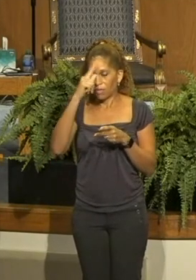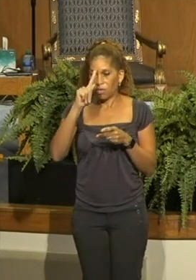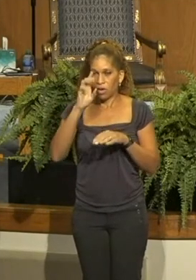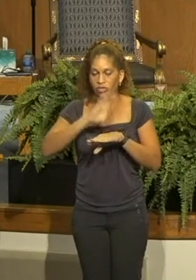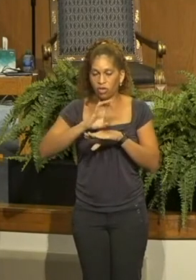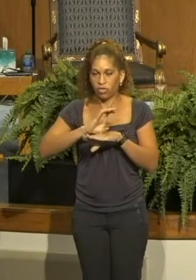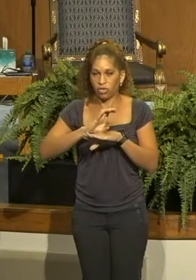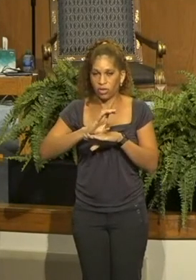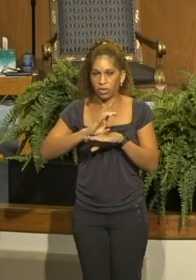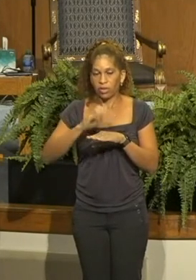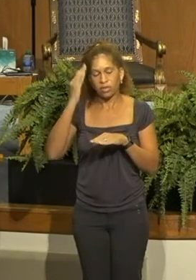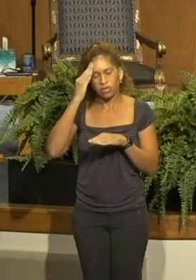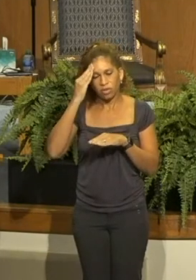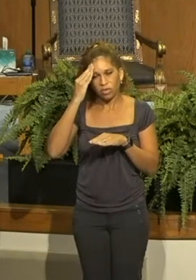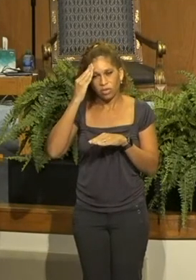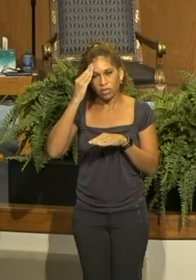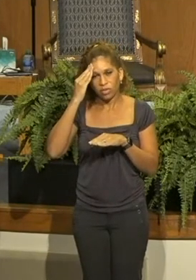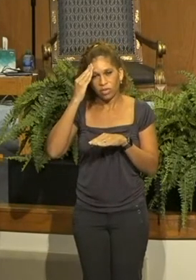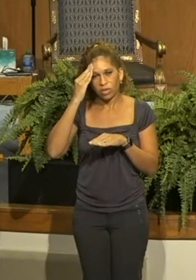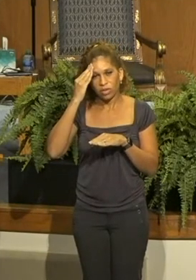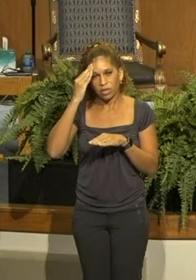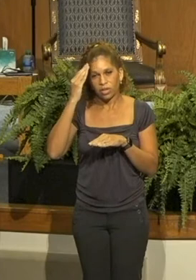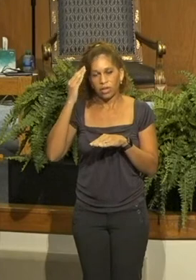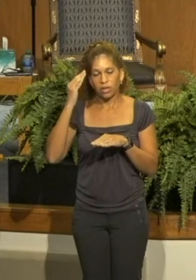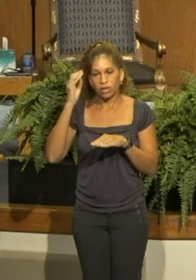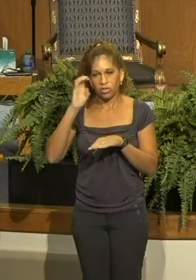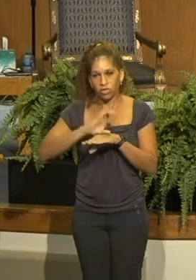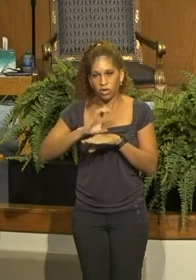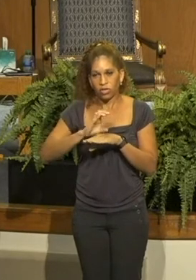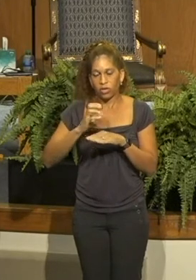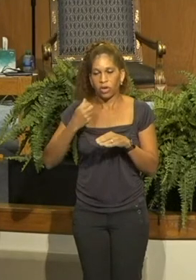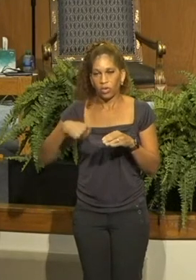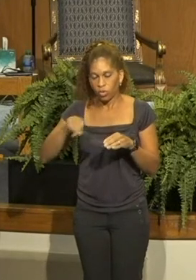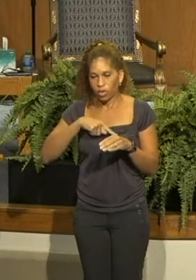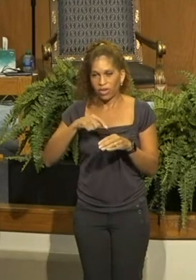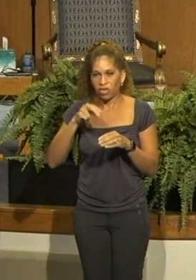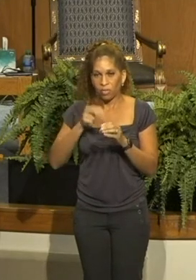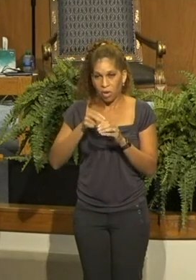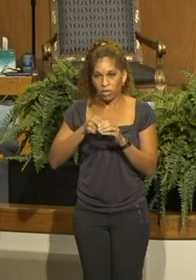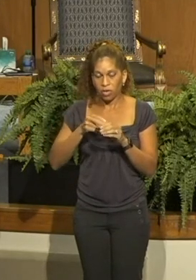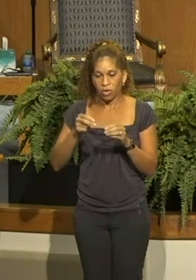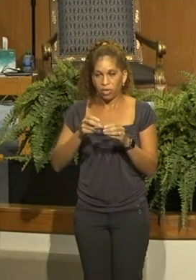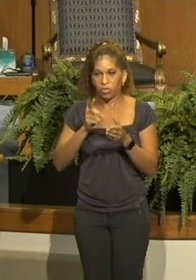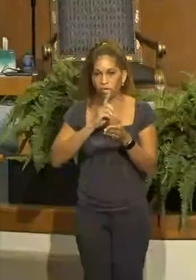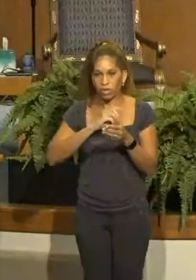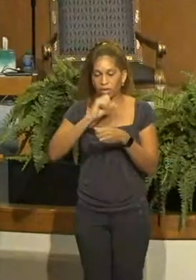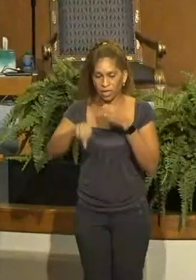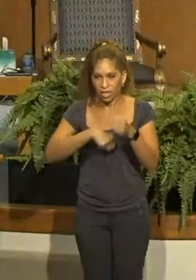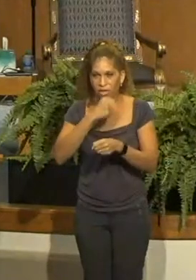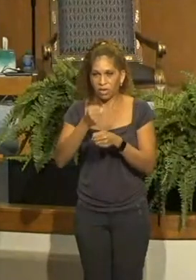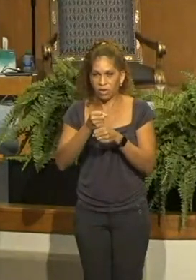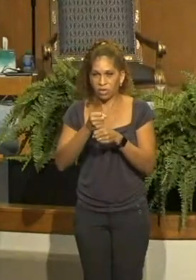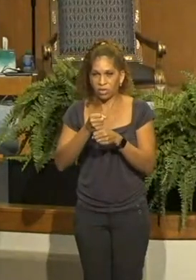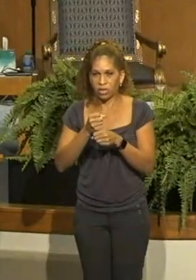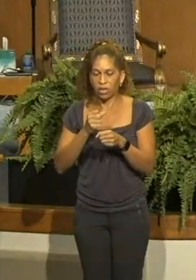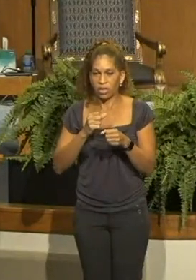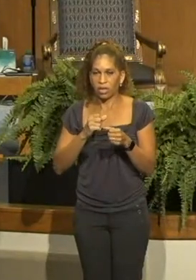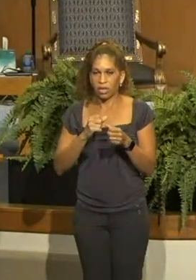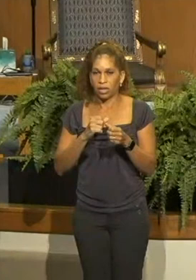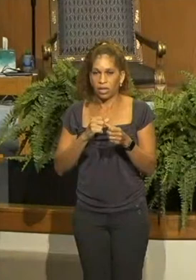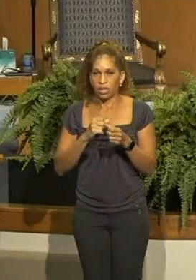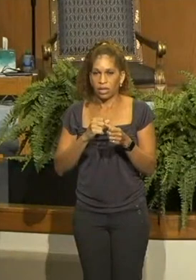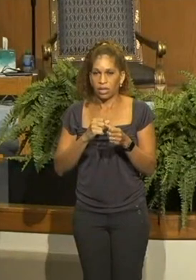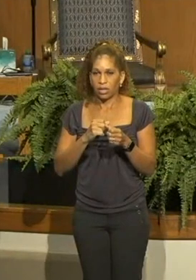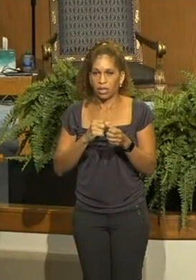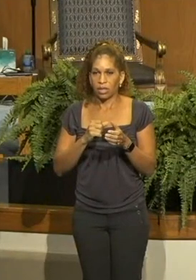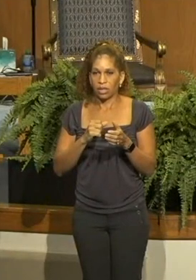well known to Cascade and church with whom we partner through the years, the Abyssinian Baptist Church in New York. We know that they